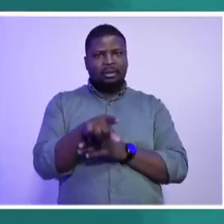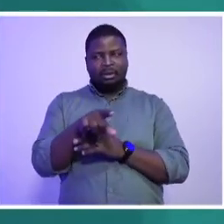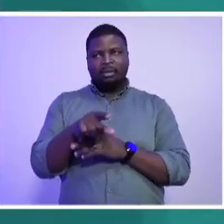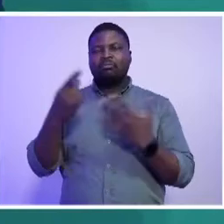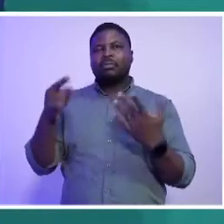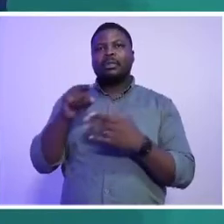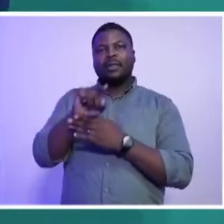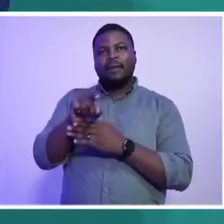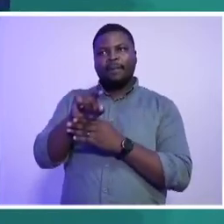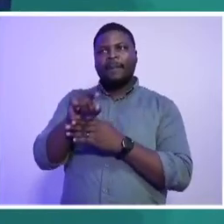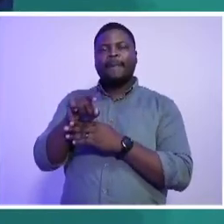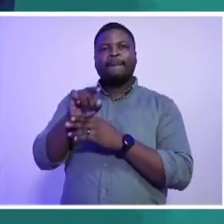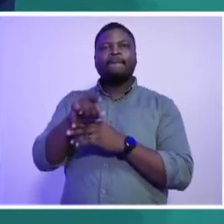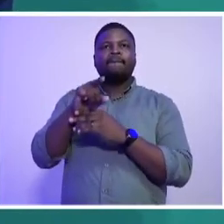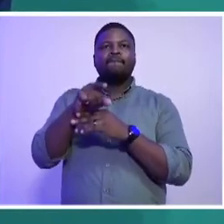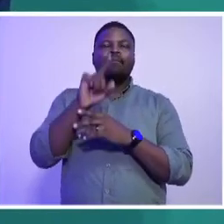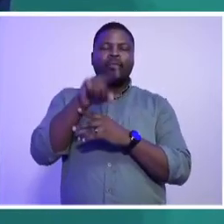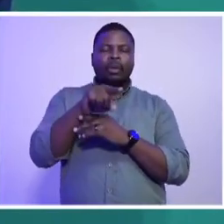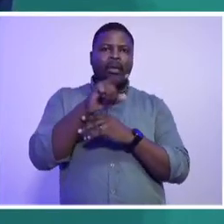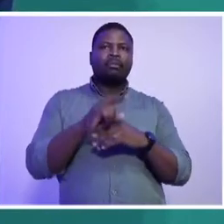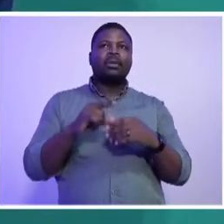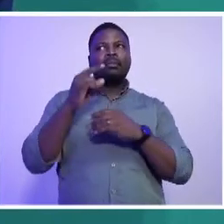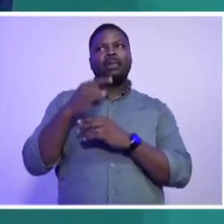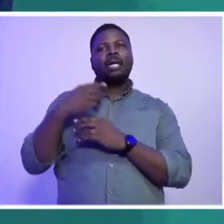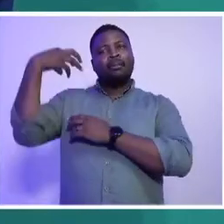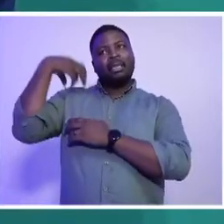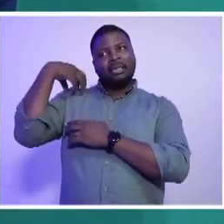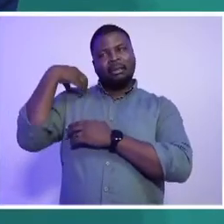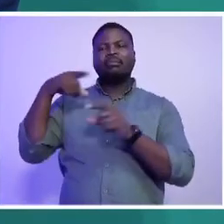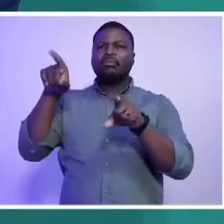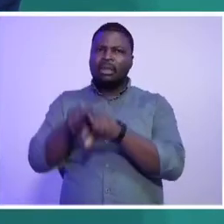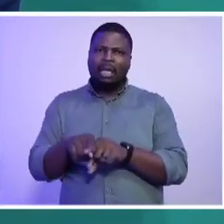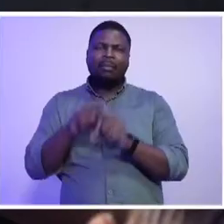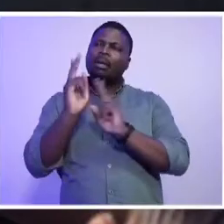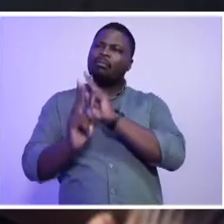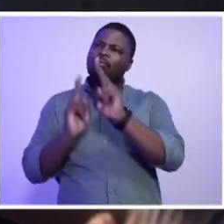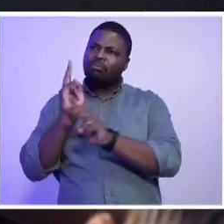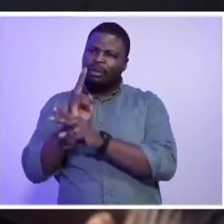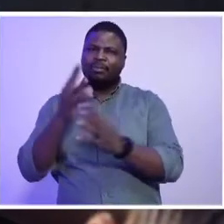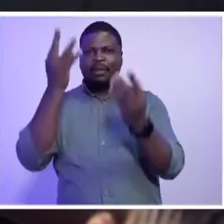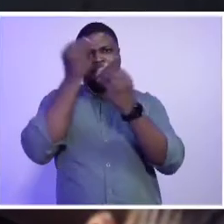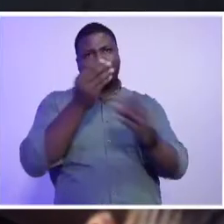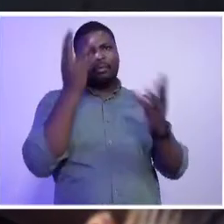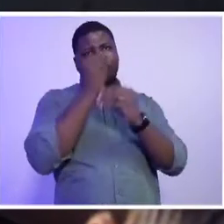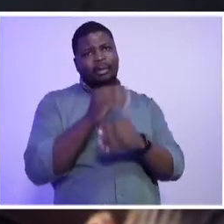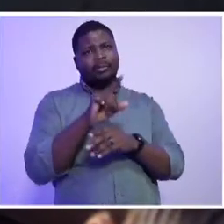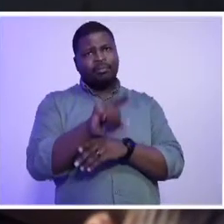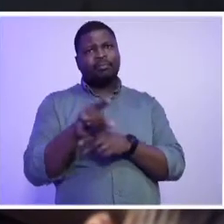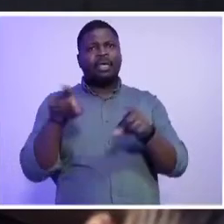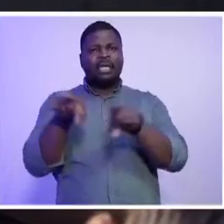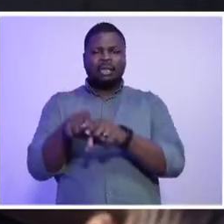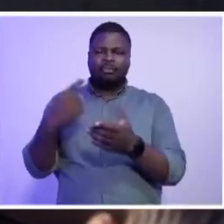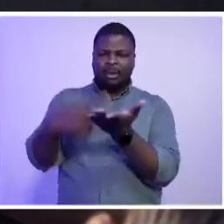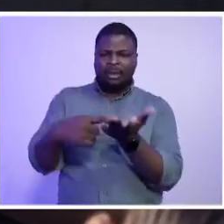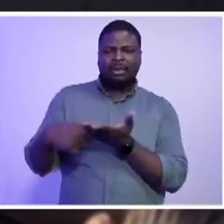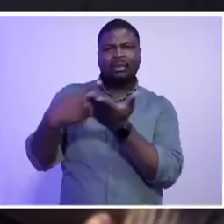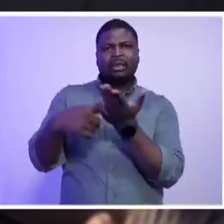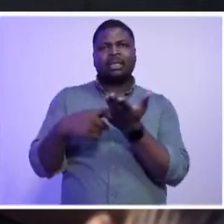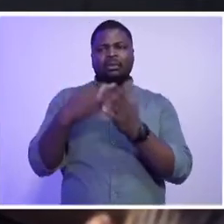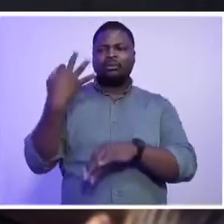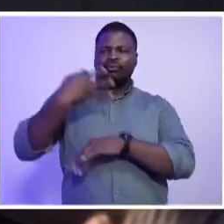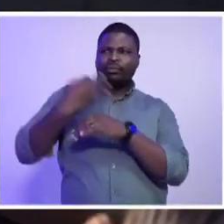science was emphasized by the minister, and it has been a recurring theme throughout the discussions over the past